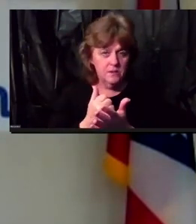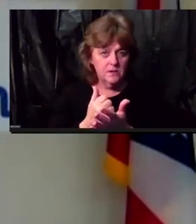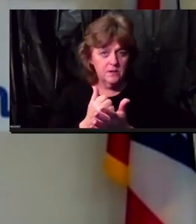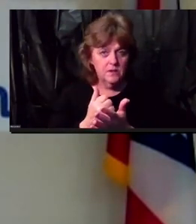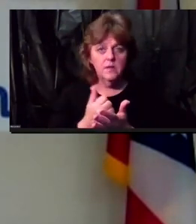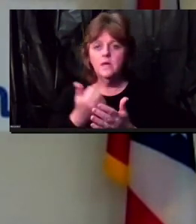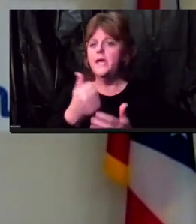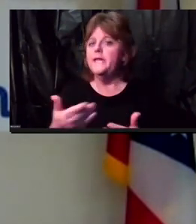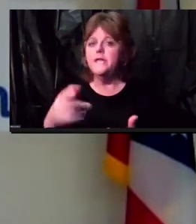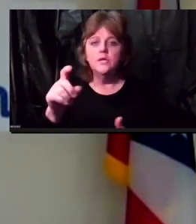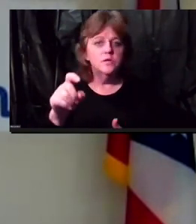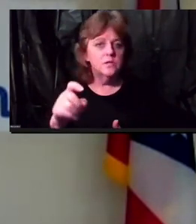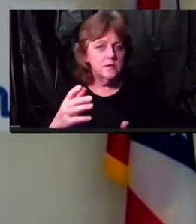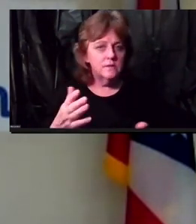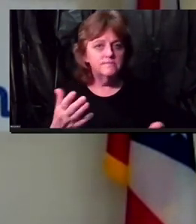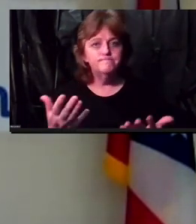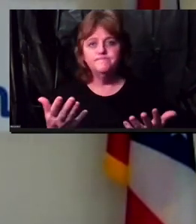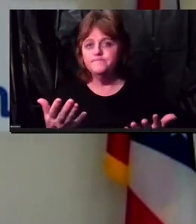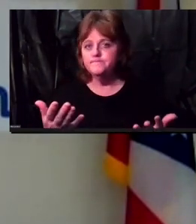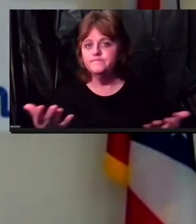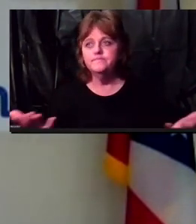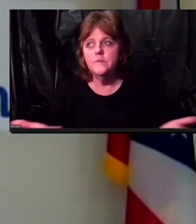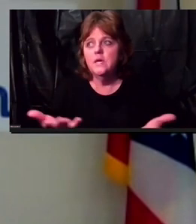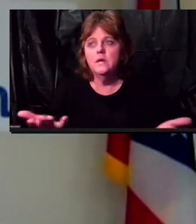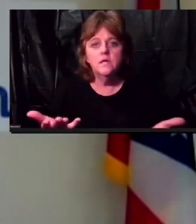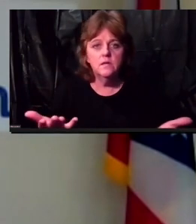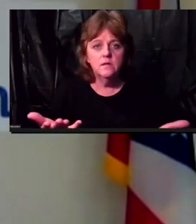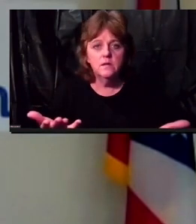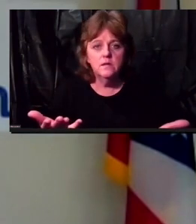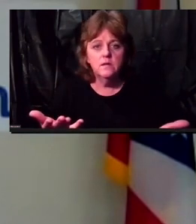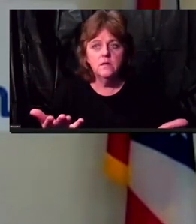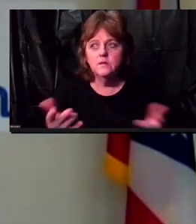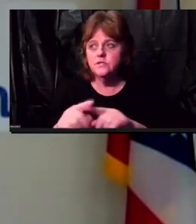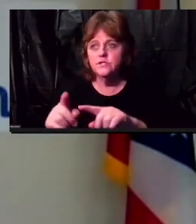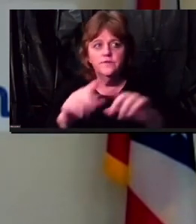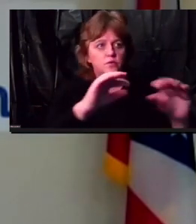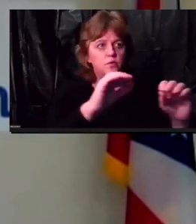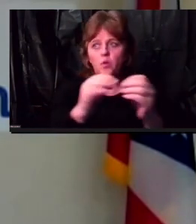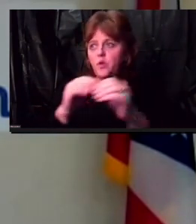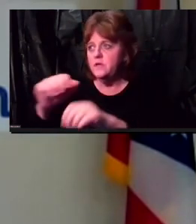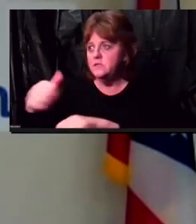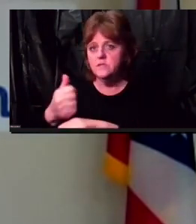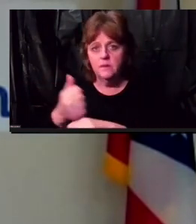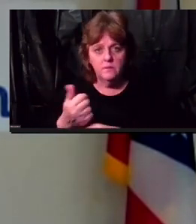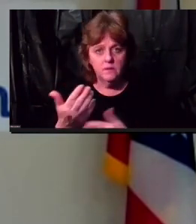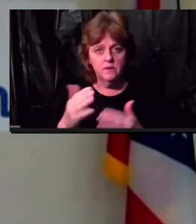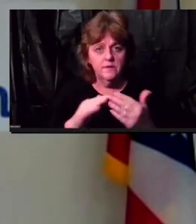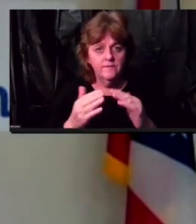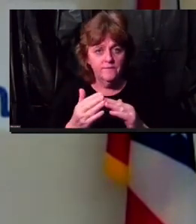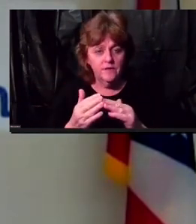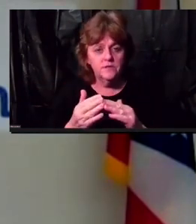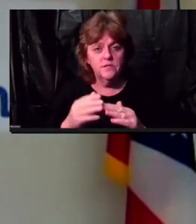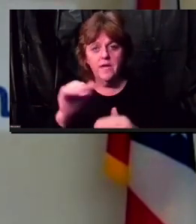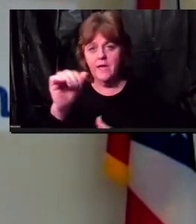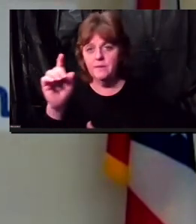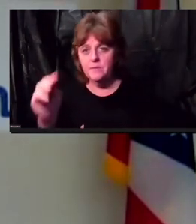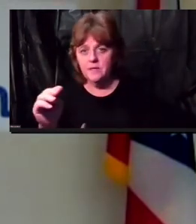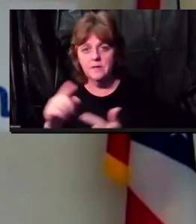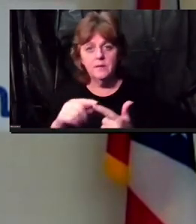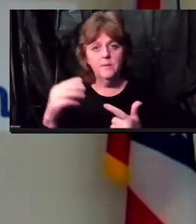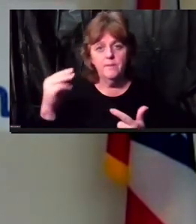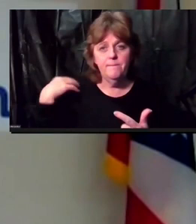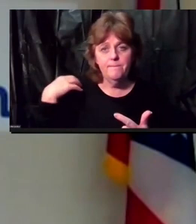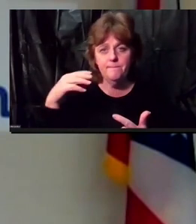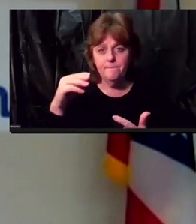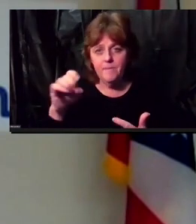if there's anything that we can do here within our various organizations, that's the village administrations, the mayor's office,